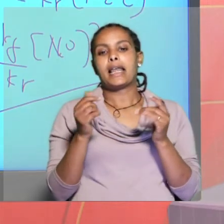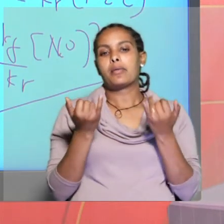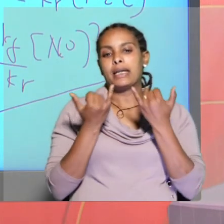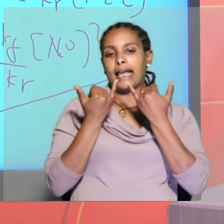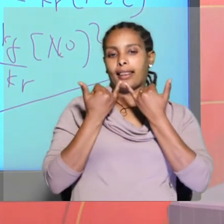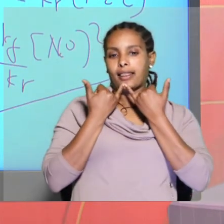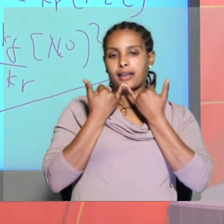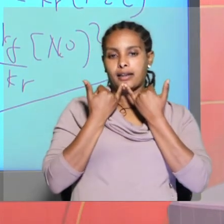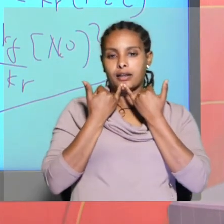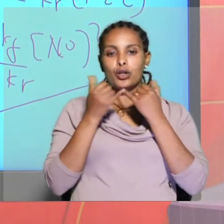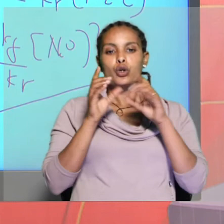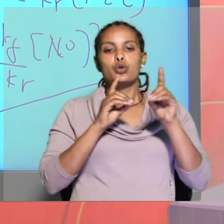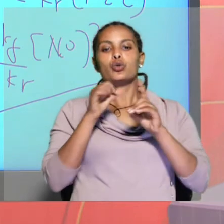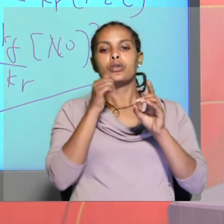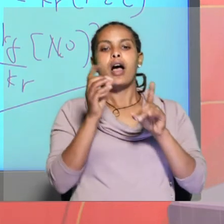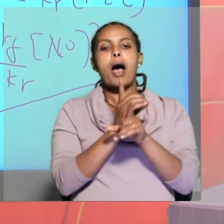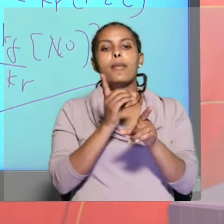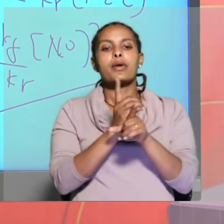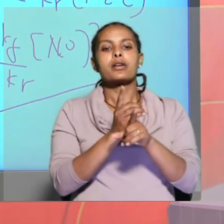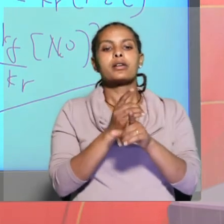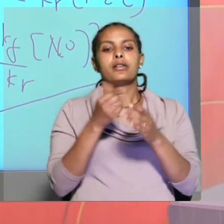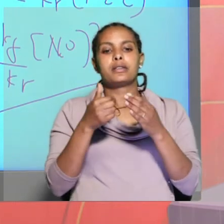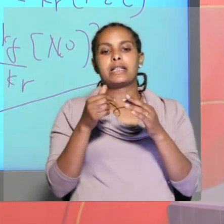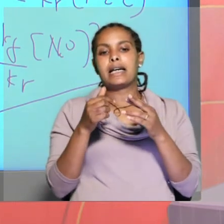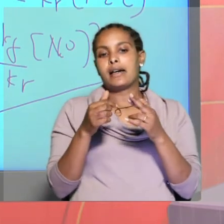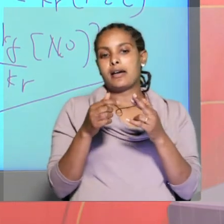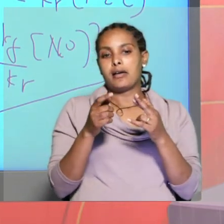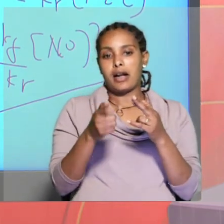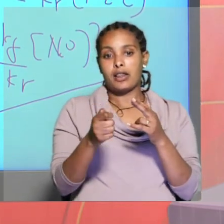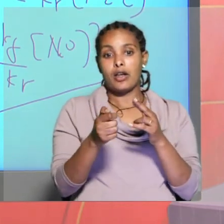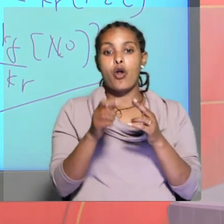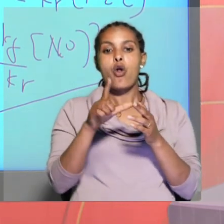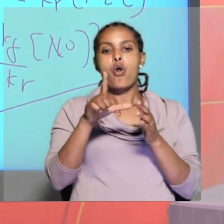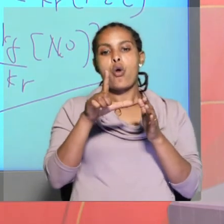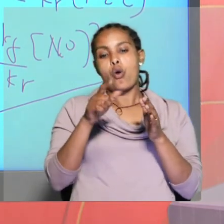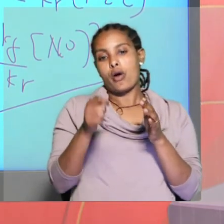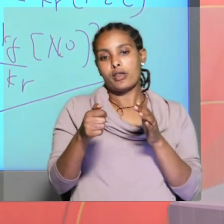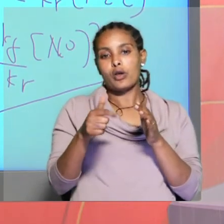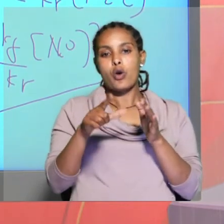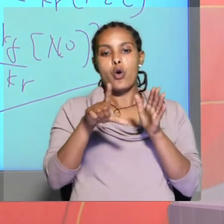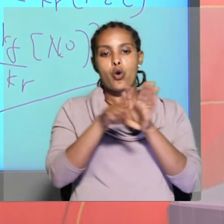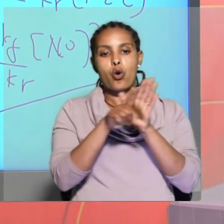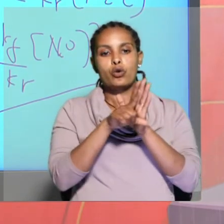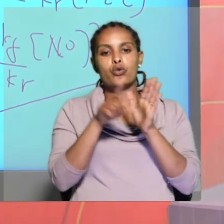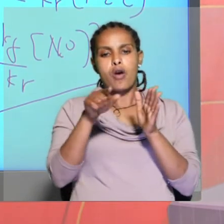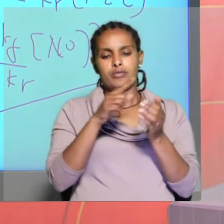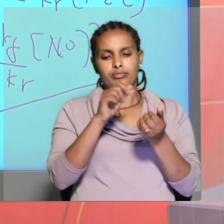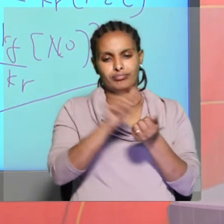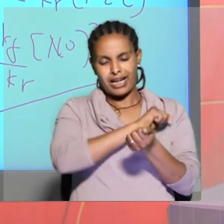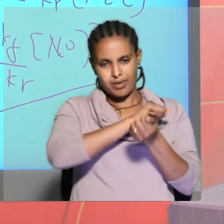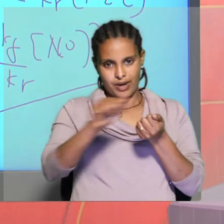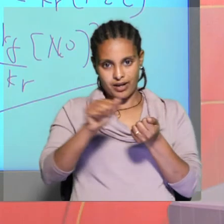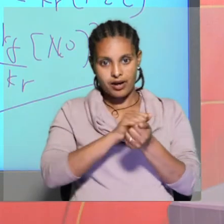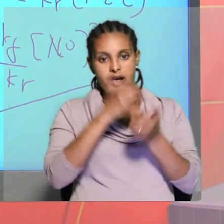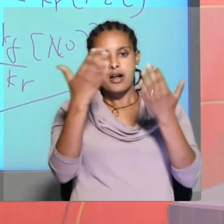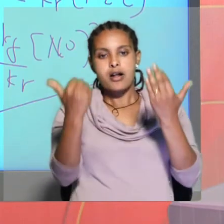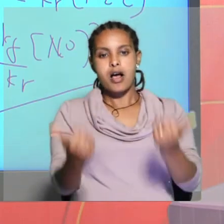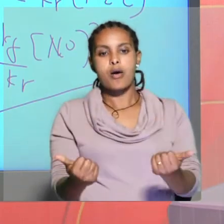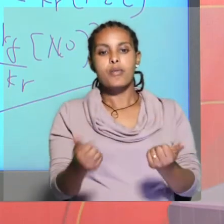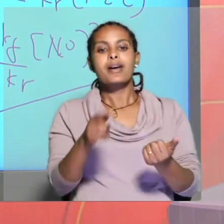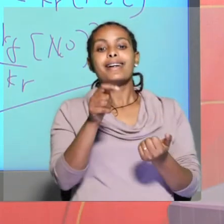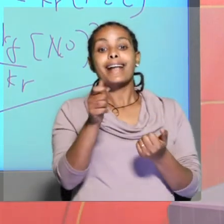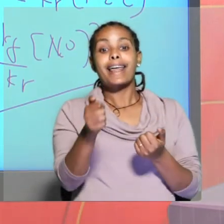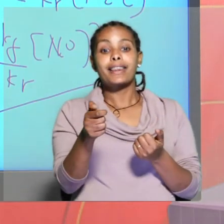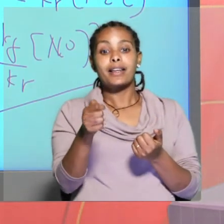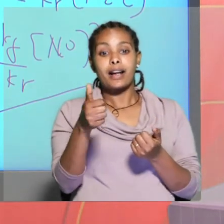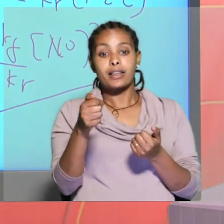intermediates do not appear in the rate law expression. You have to eliminate it. Now,